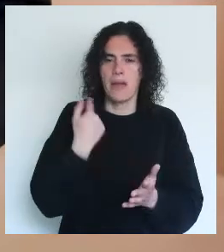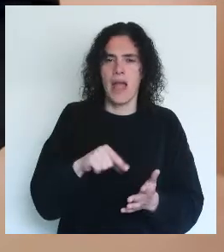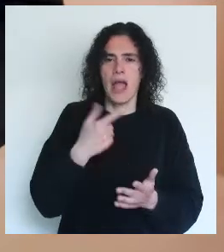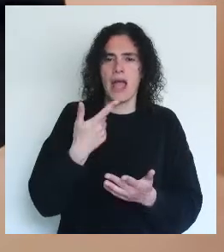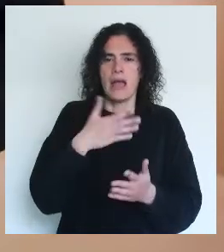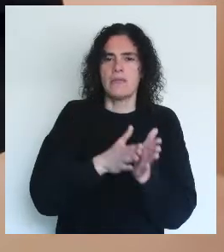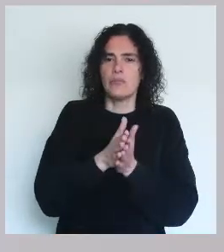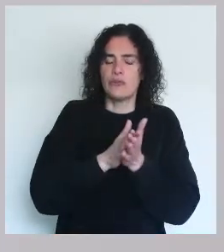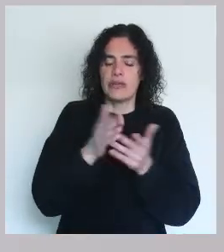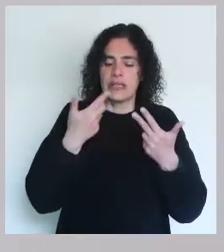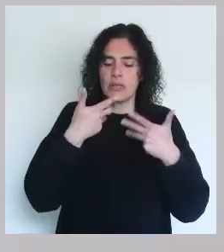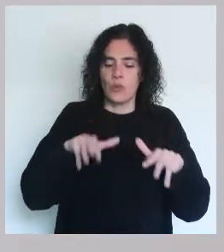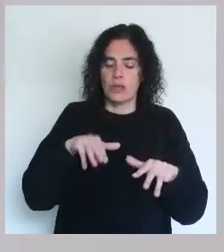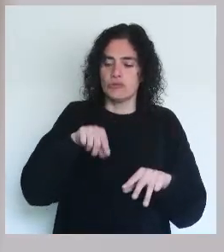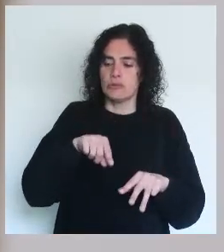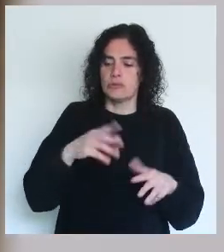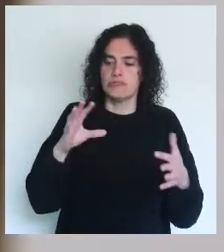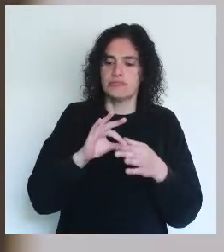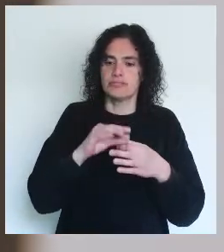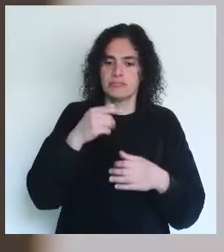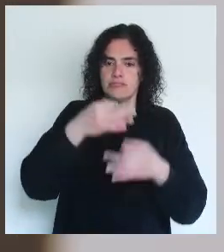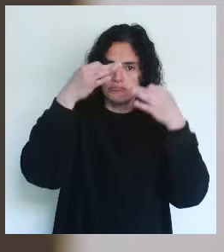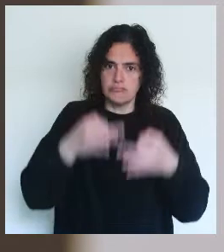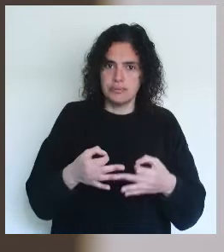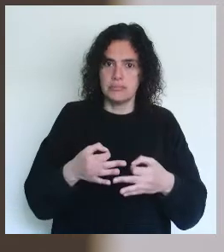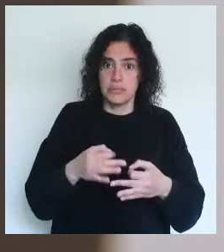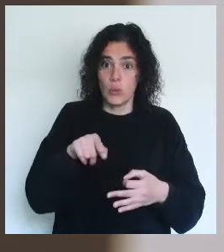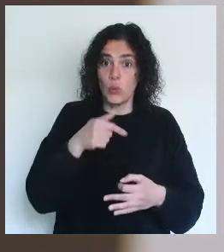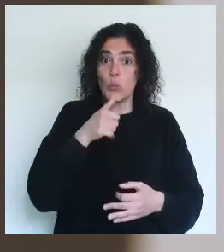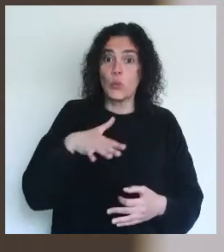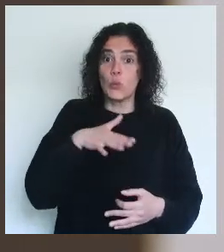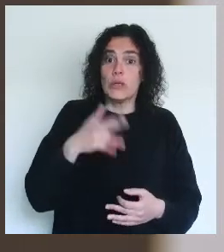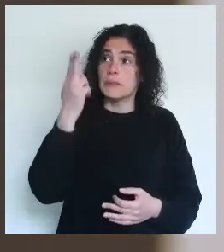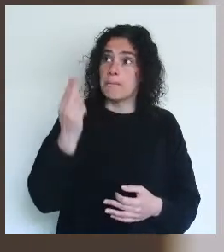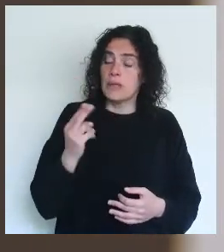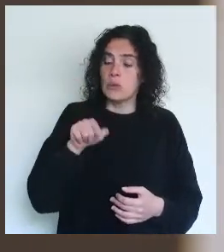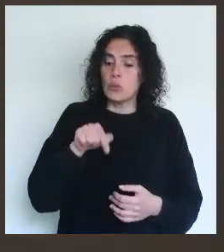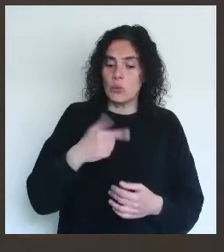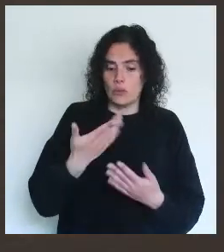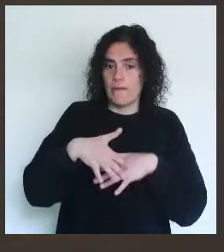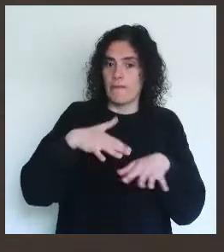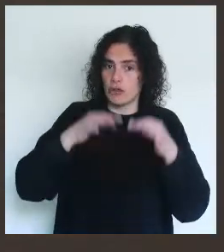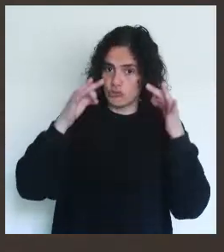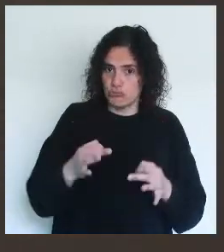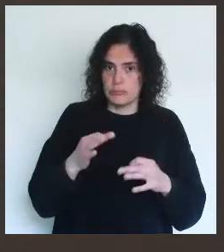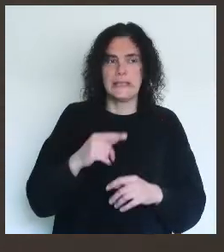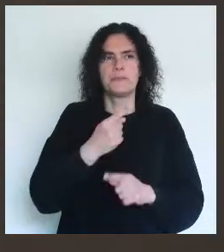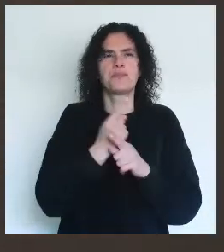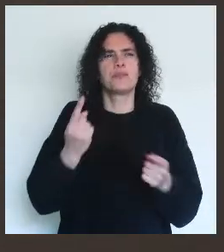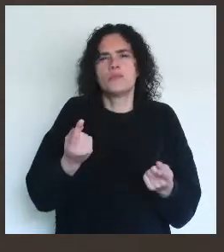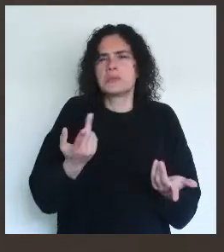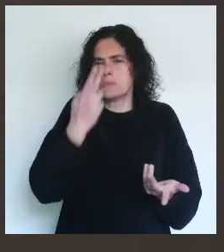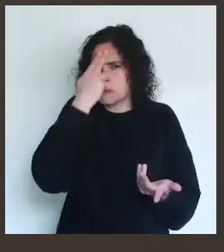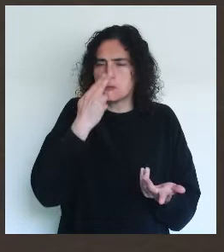the language of the country where the painting is done. Why